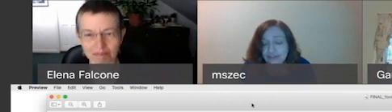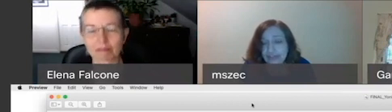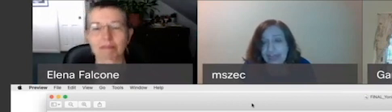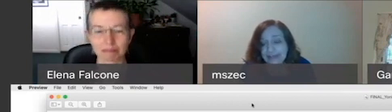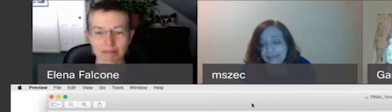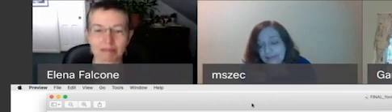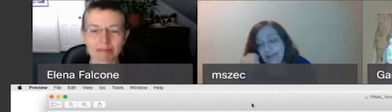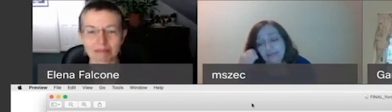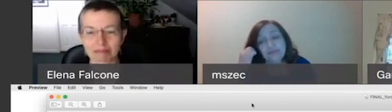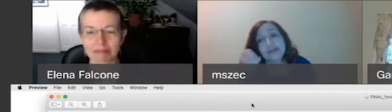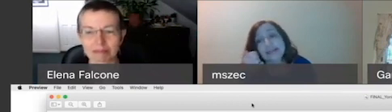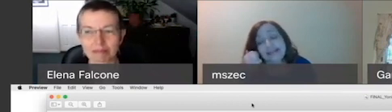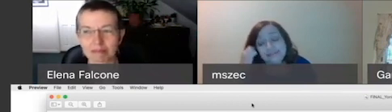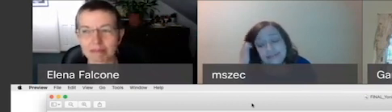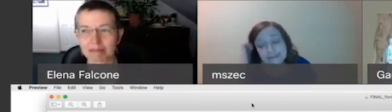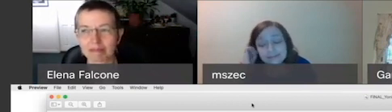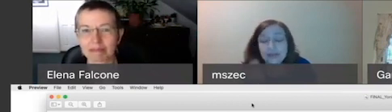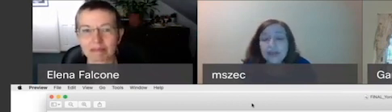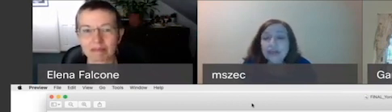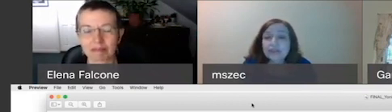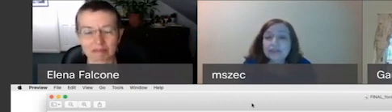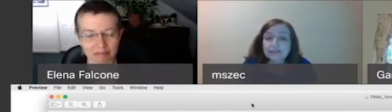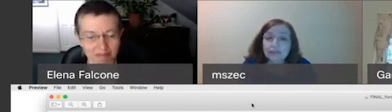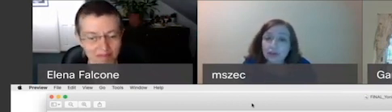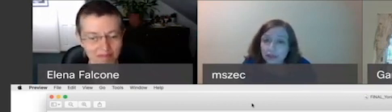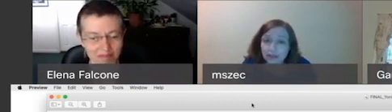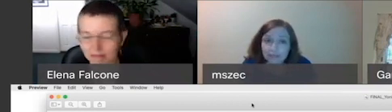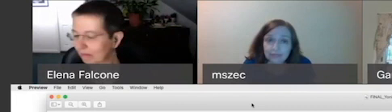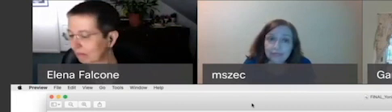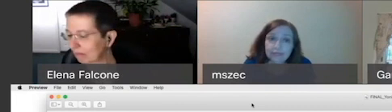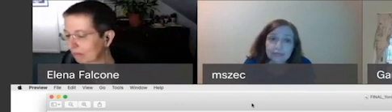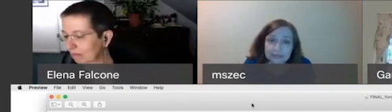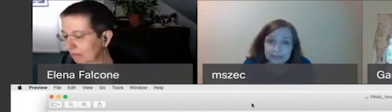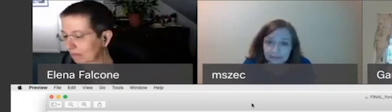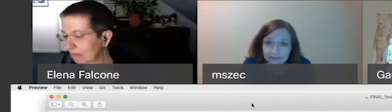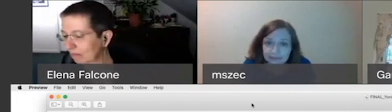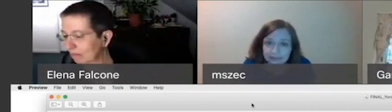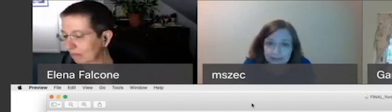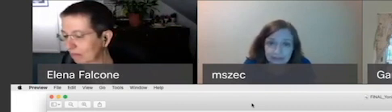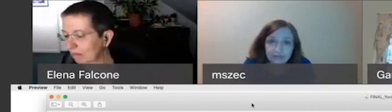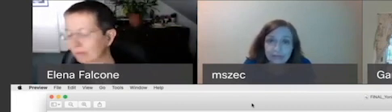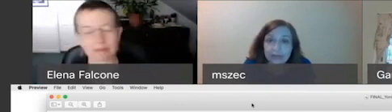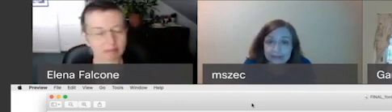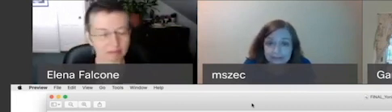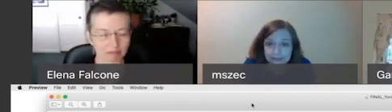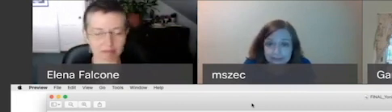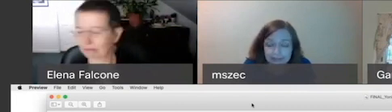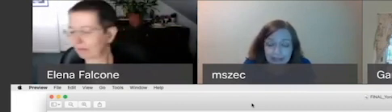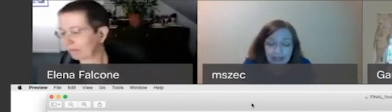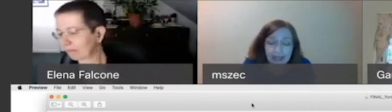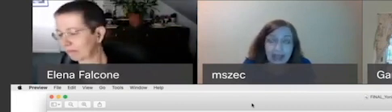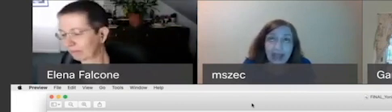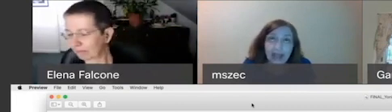Tenant Protection Act of 2019. This law improved the protections to tenants